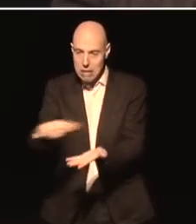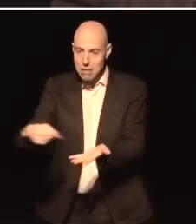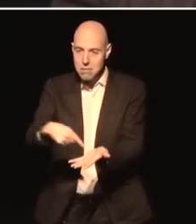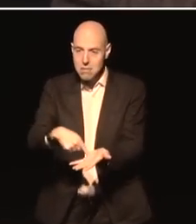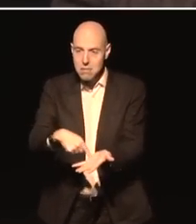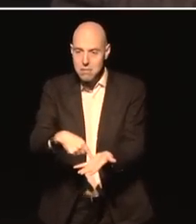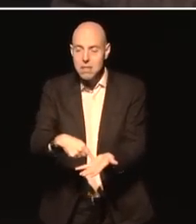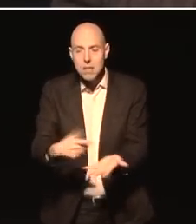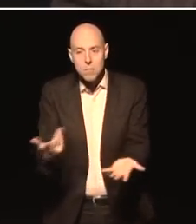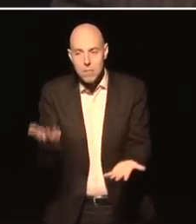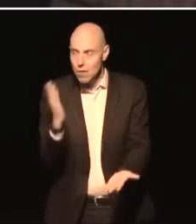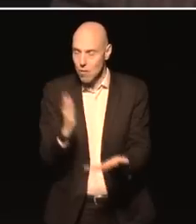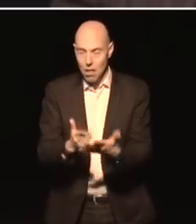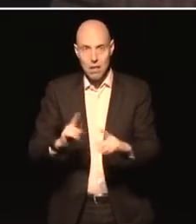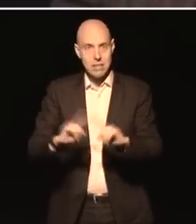different